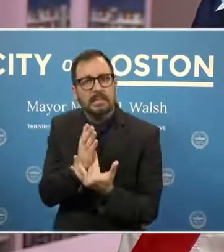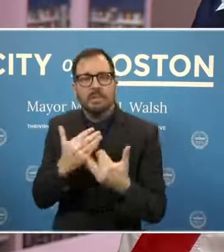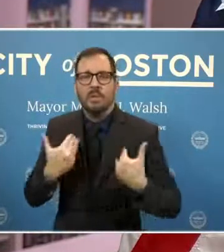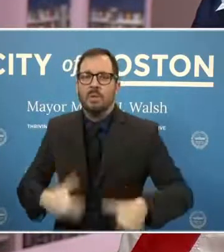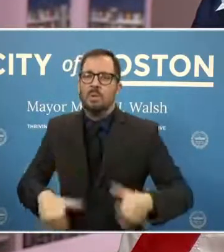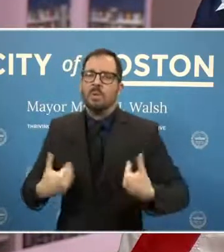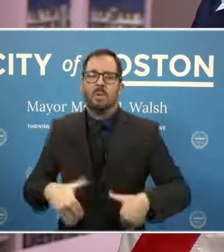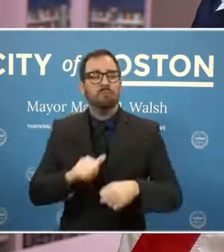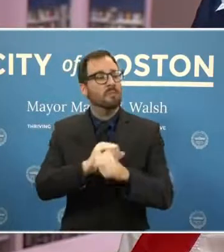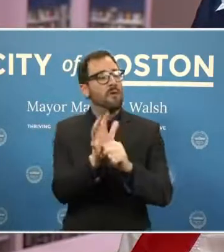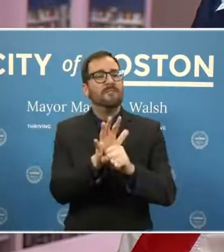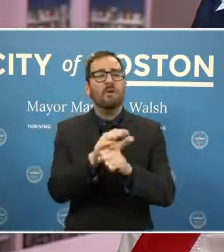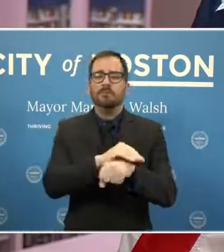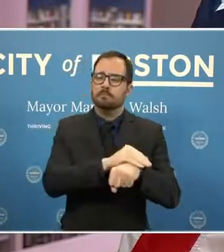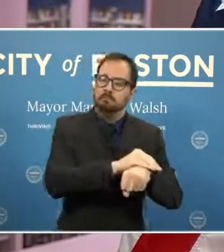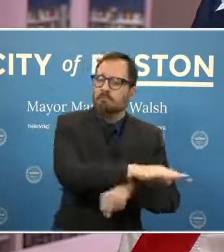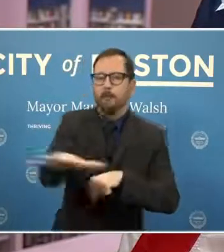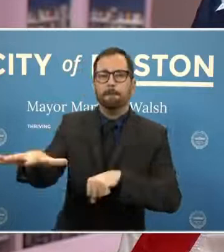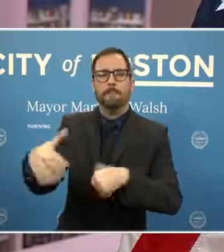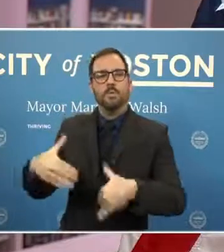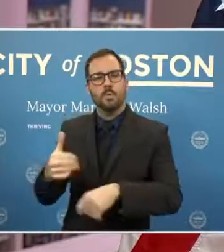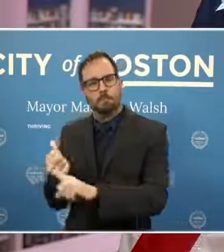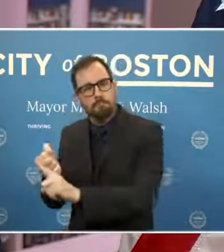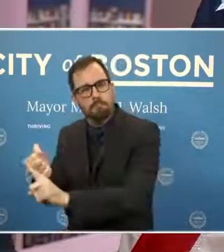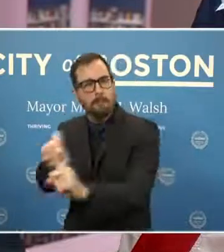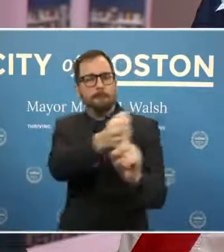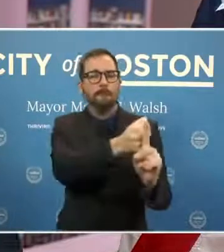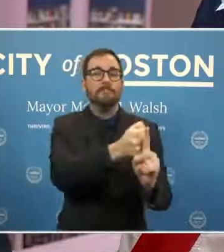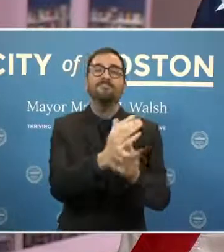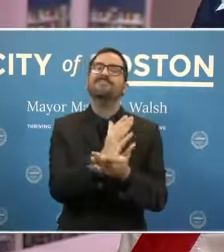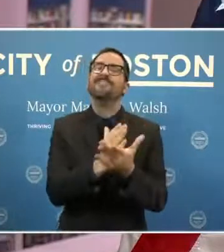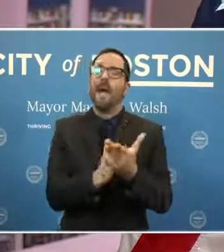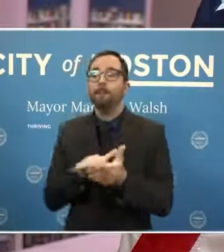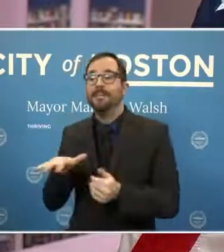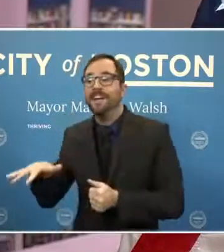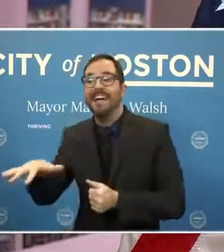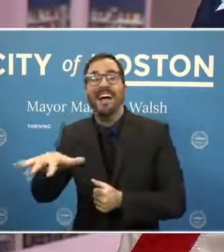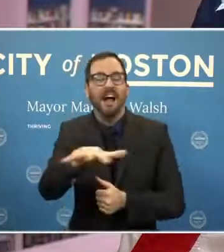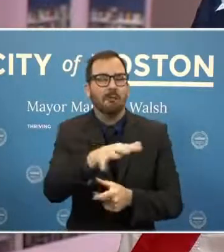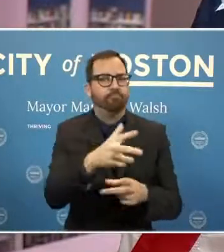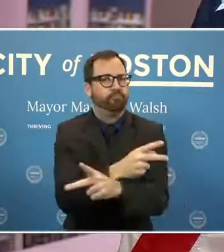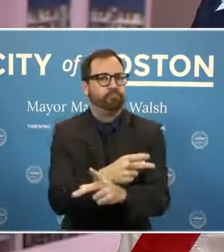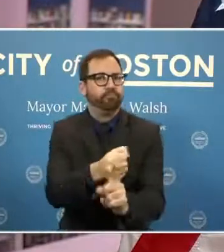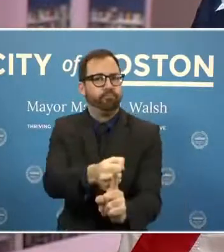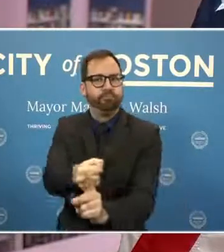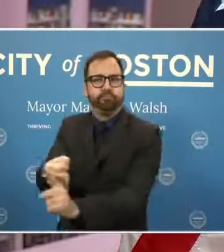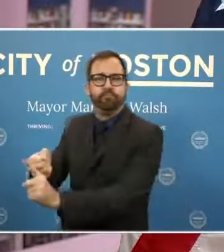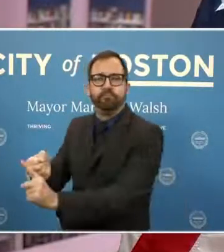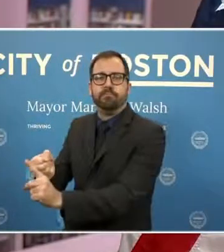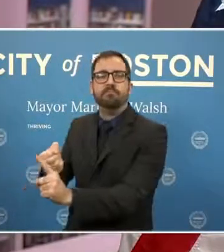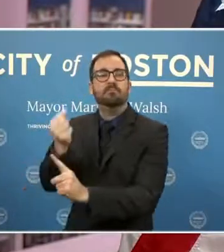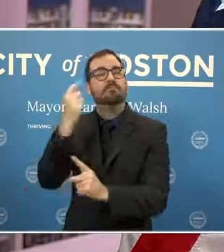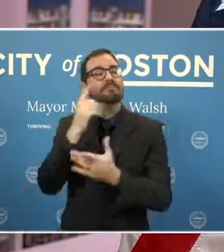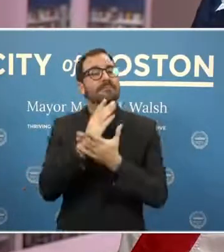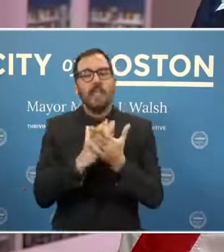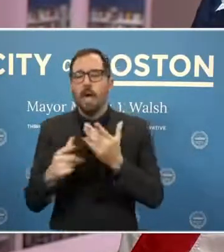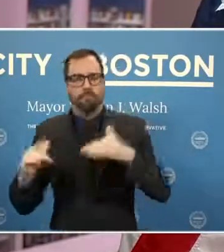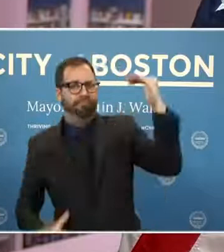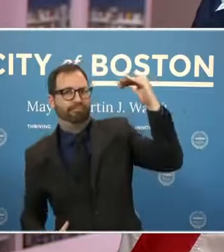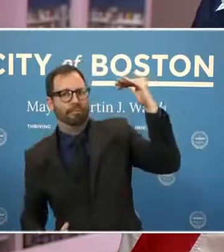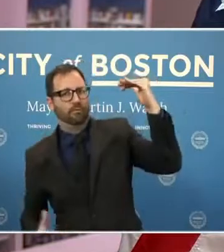Black, Latino, and immigrant communities, inequalities in health, housing, and work opportunities cause more illness and job